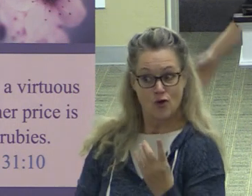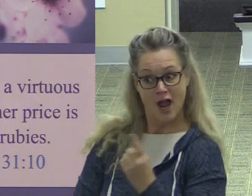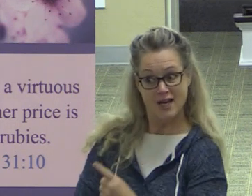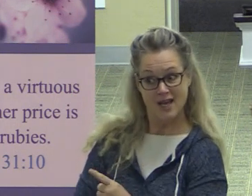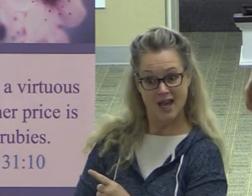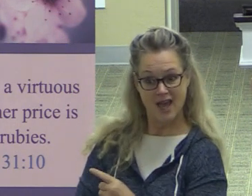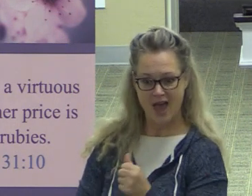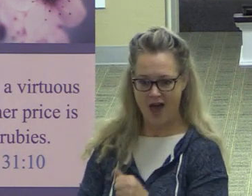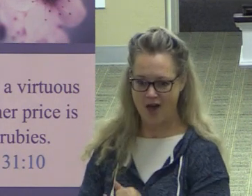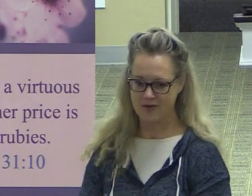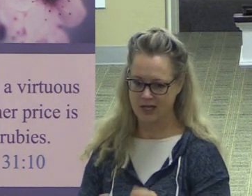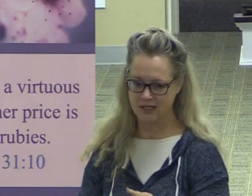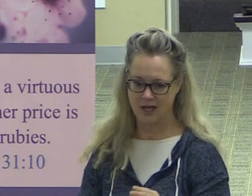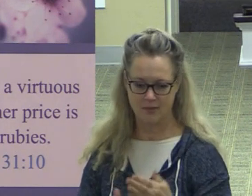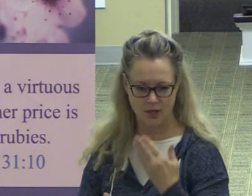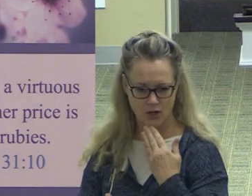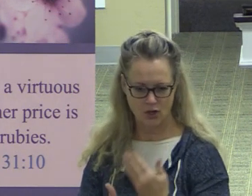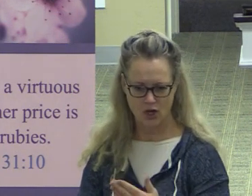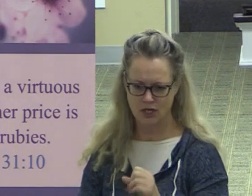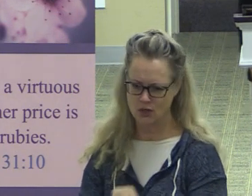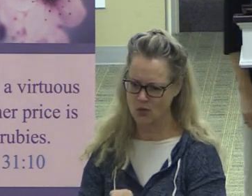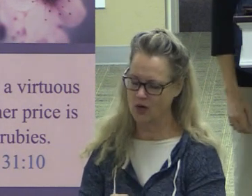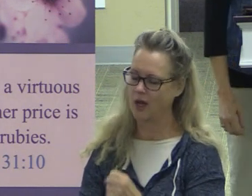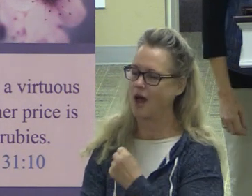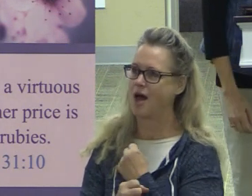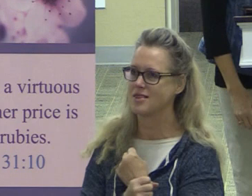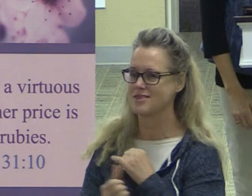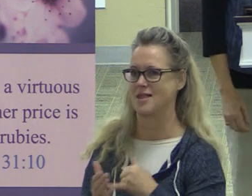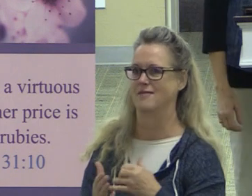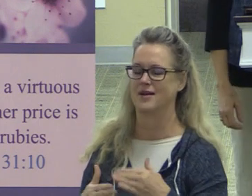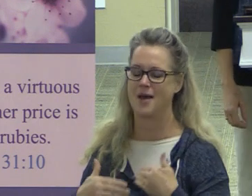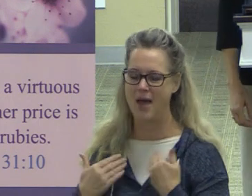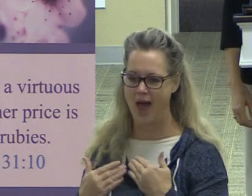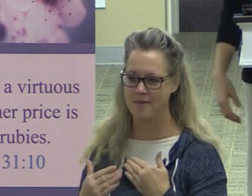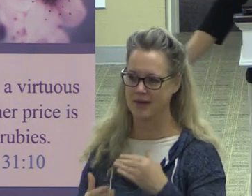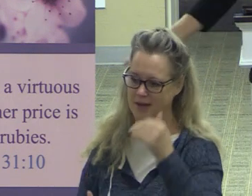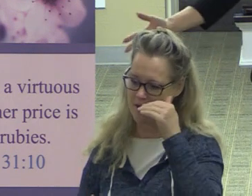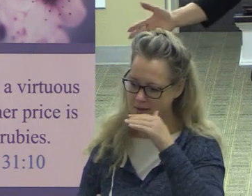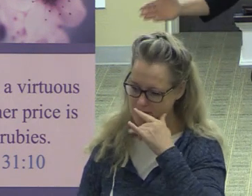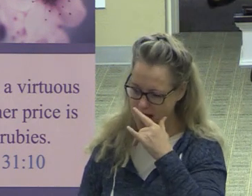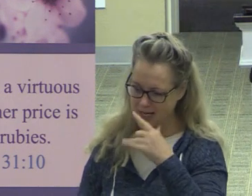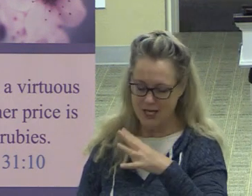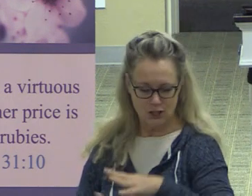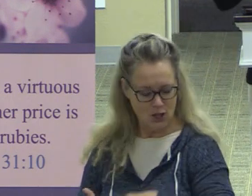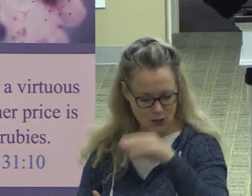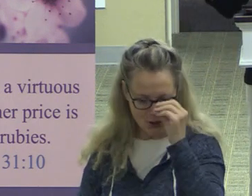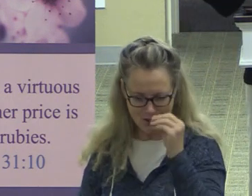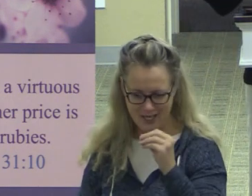Everything's going well. This is working. I love it. I'm happy. My kid's learning. Next day,